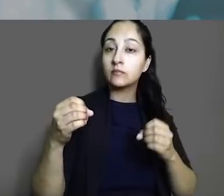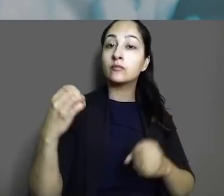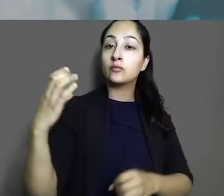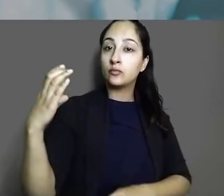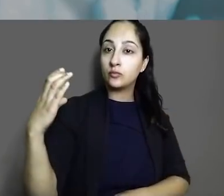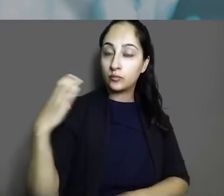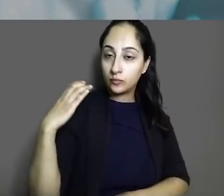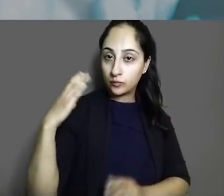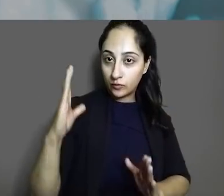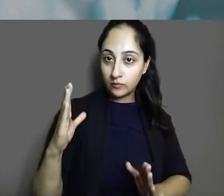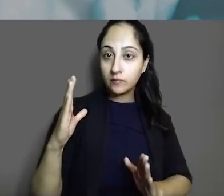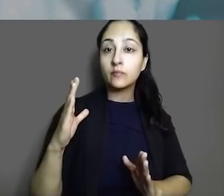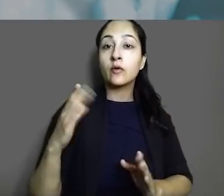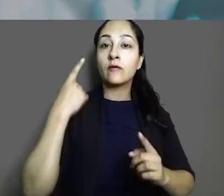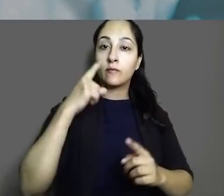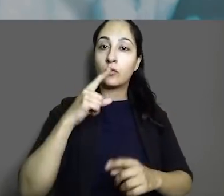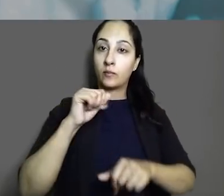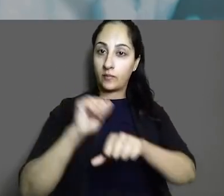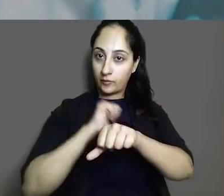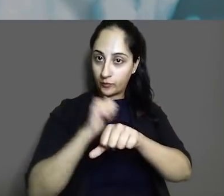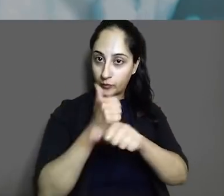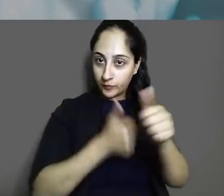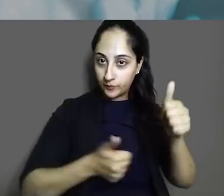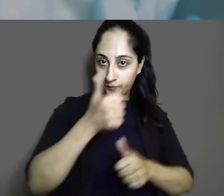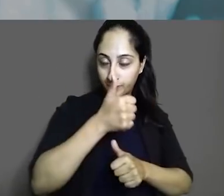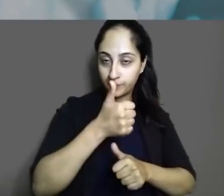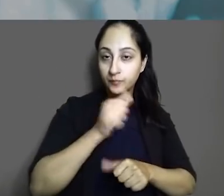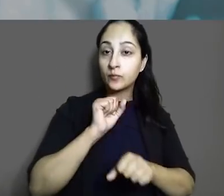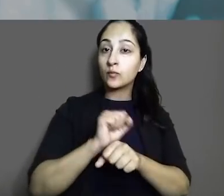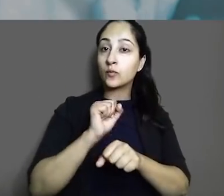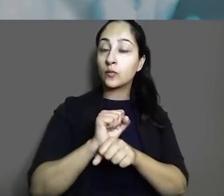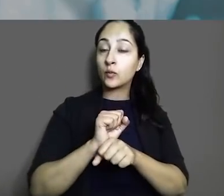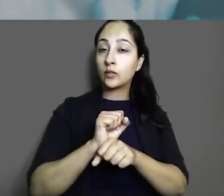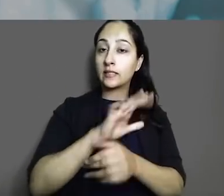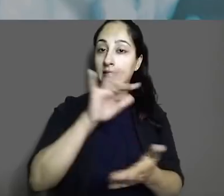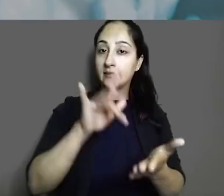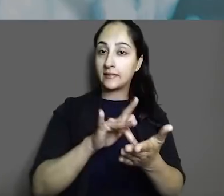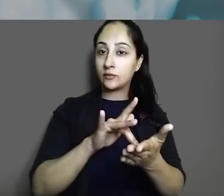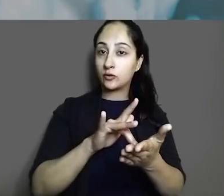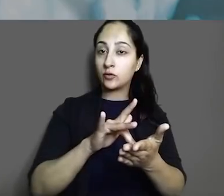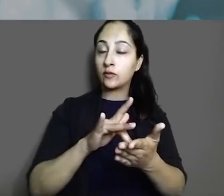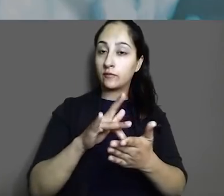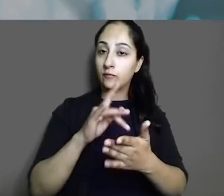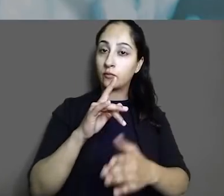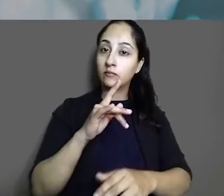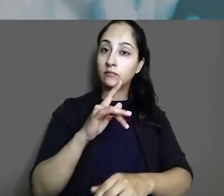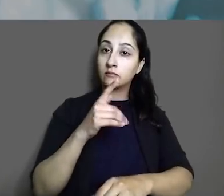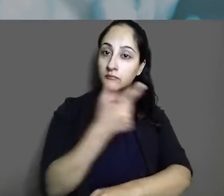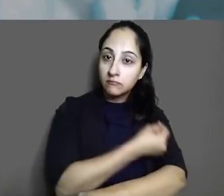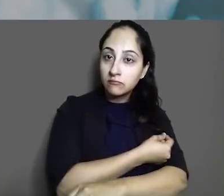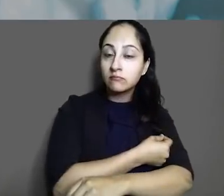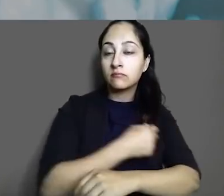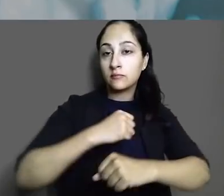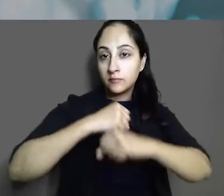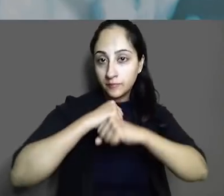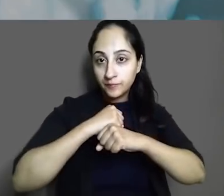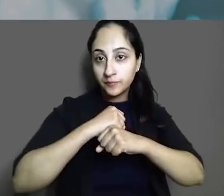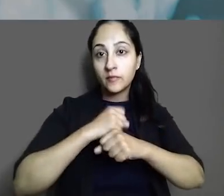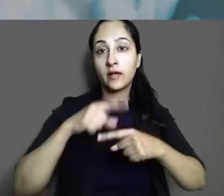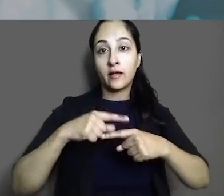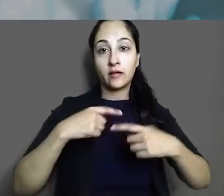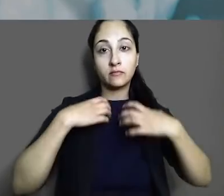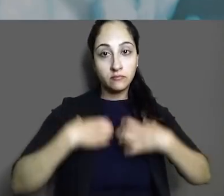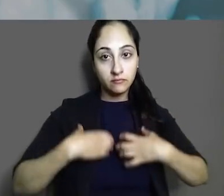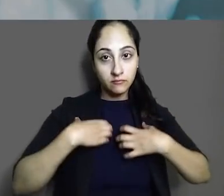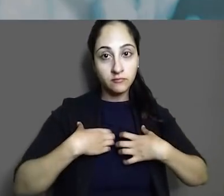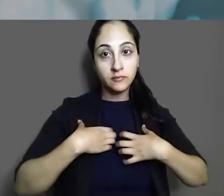Health for Alberta. She is currently the Senior Medical Specialist with the Centre for Immunization and Respiratory Infectious